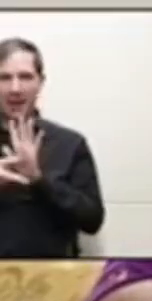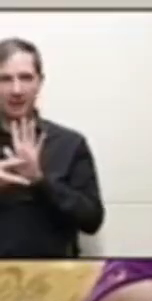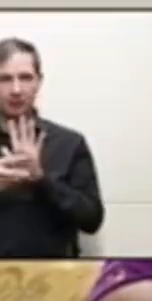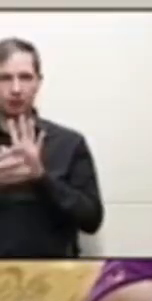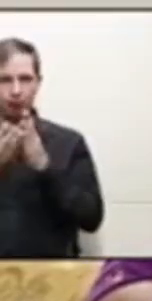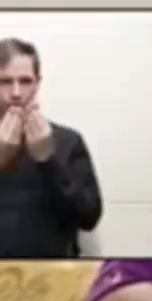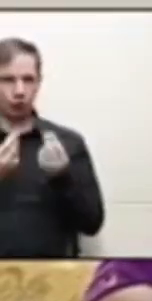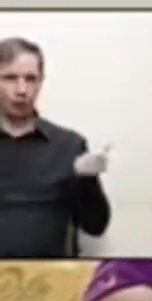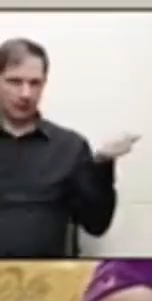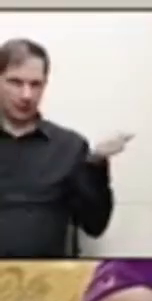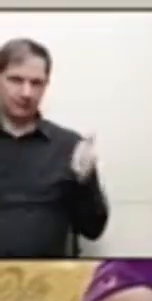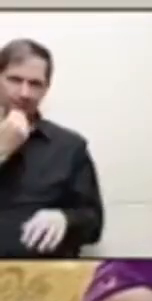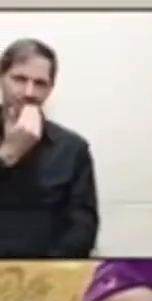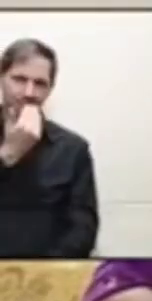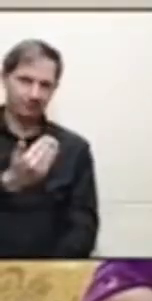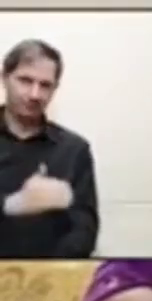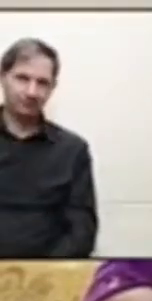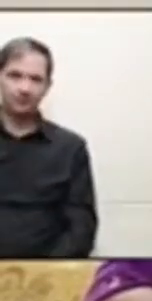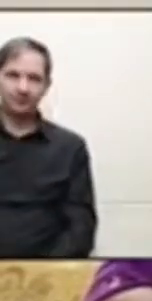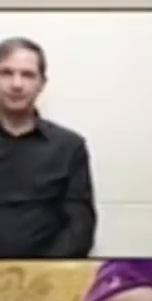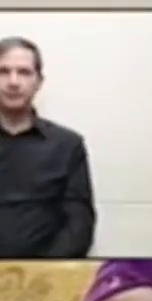out? Thank you.